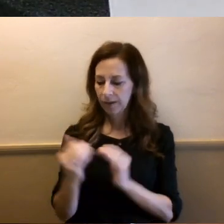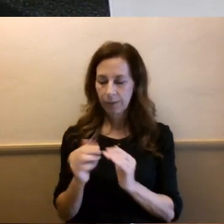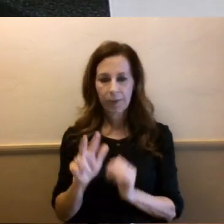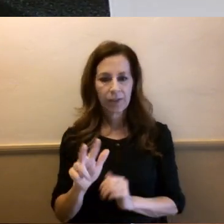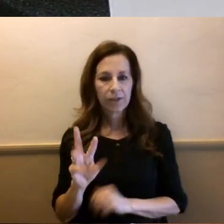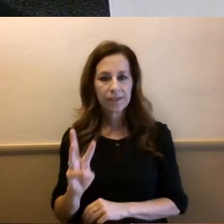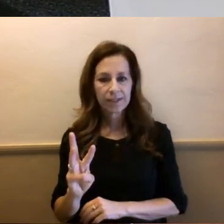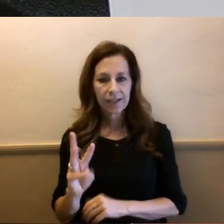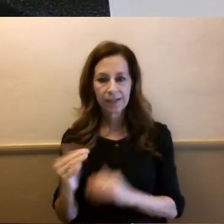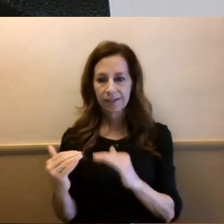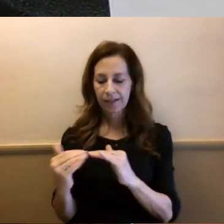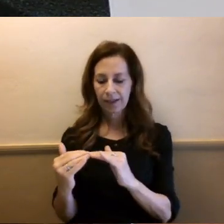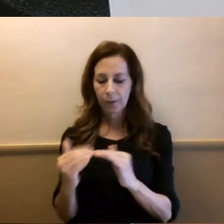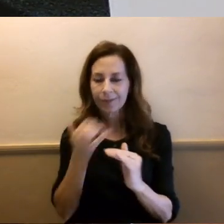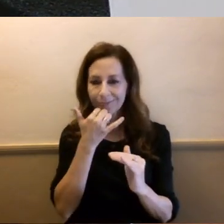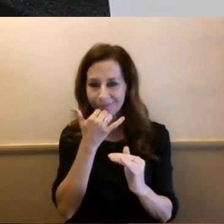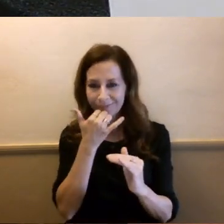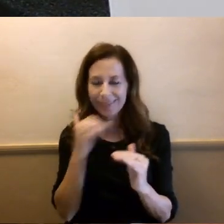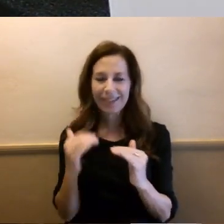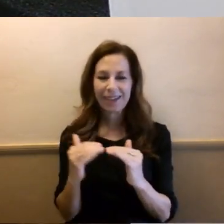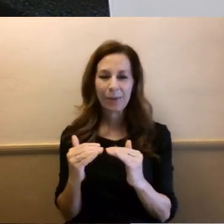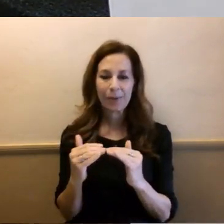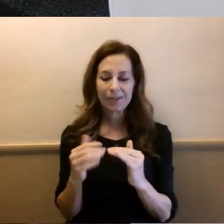is 36, equals